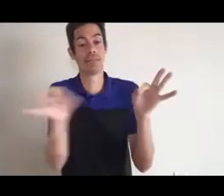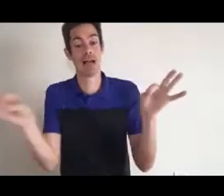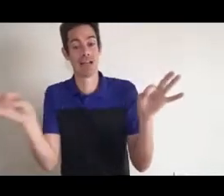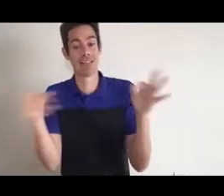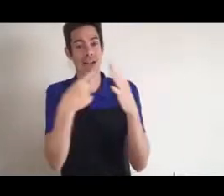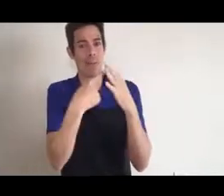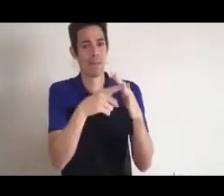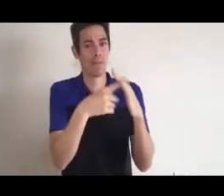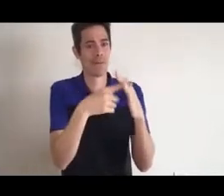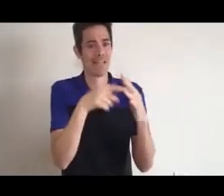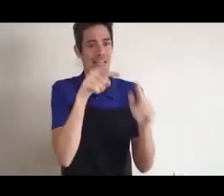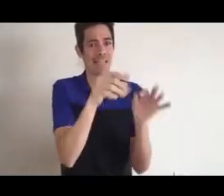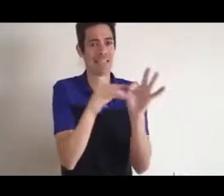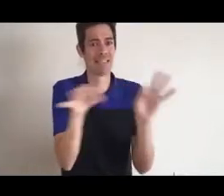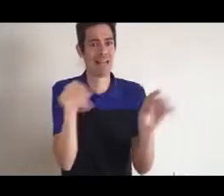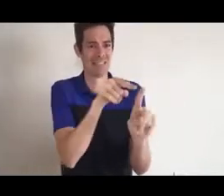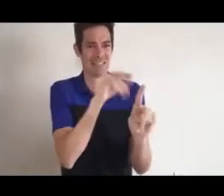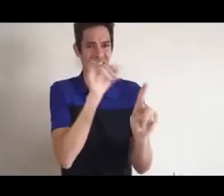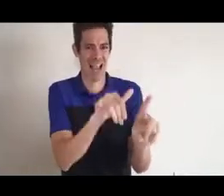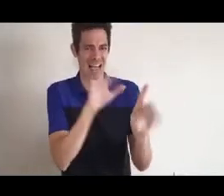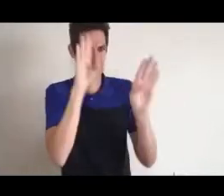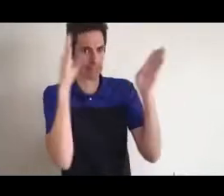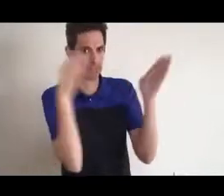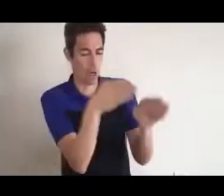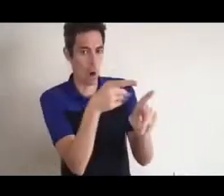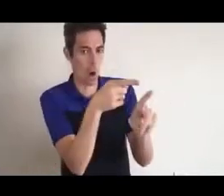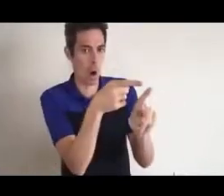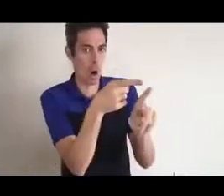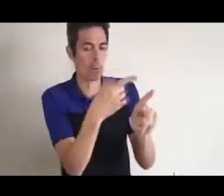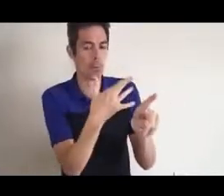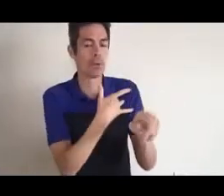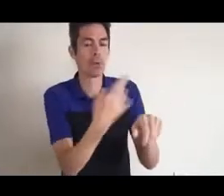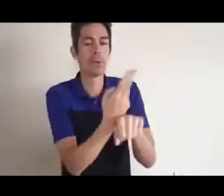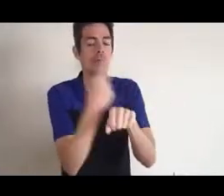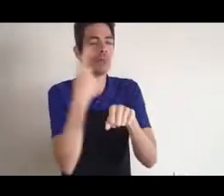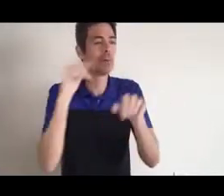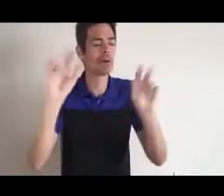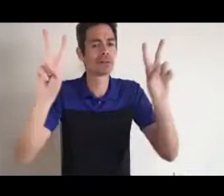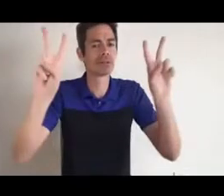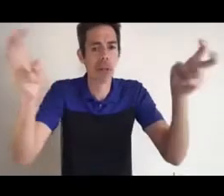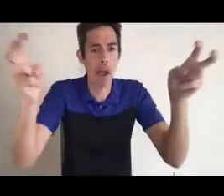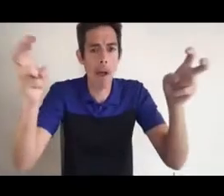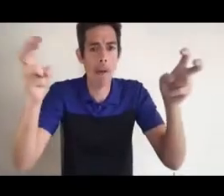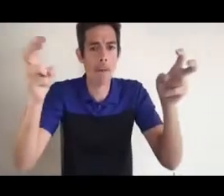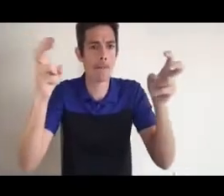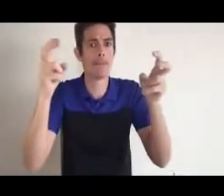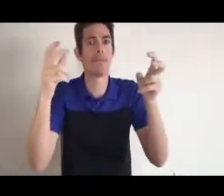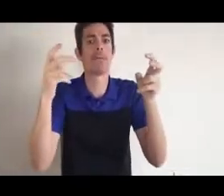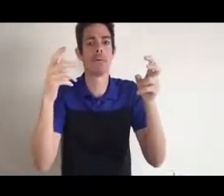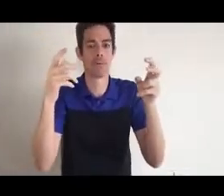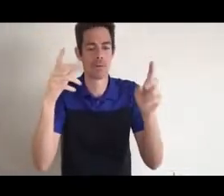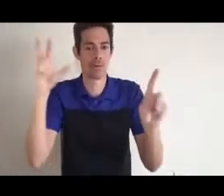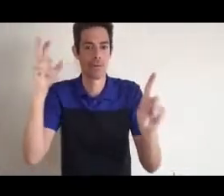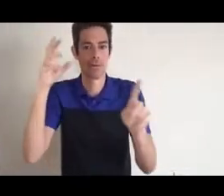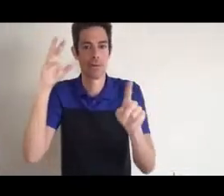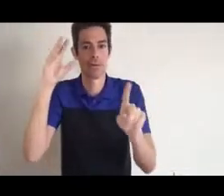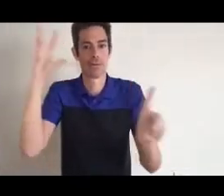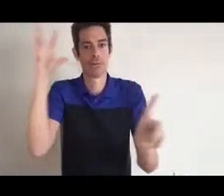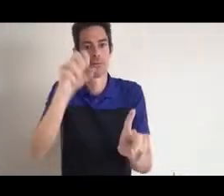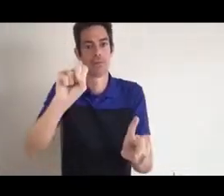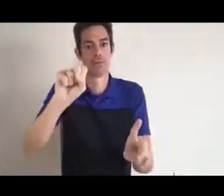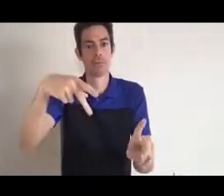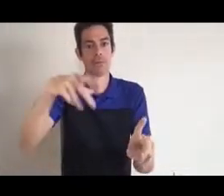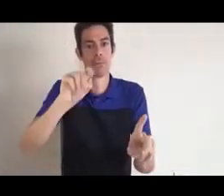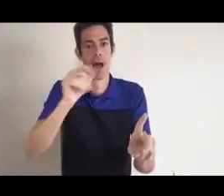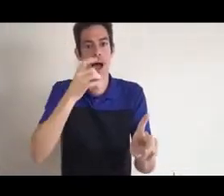term. So in the sentence, the beginning of the sentence, that's your focal point. So this is your topic that